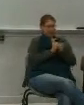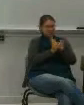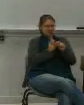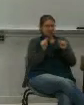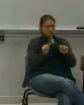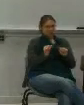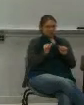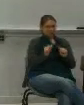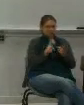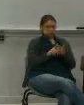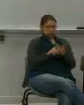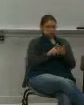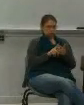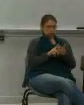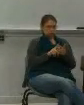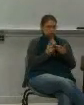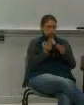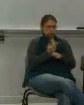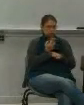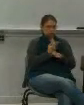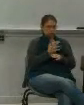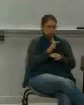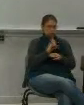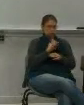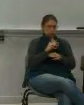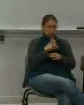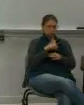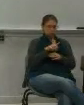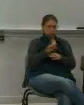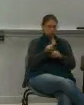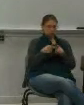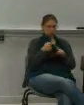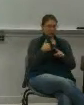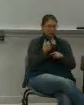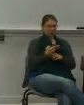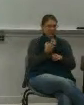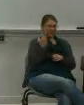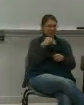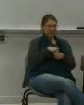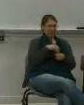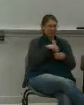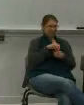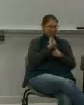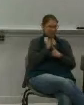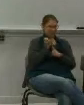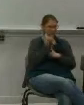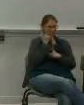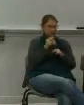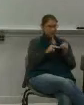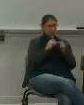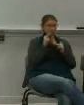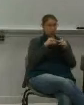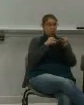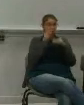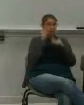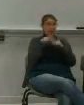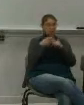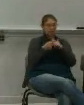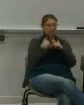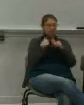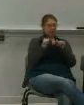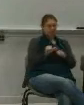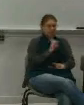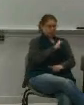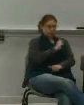ability to essentially use compounds when they're in high concentrations in the environment, because if they build up, then they have